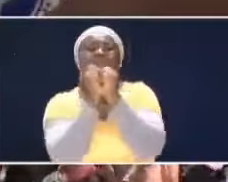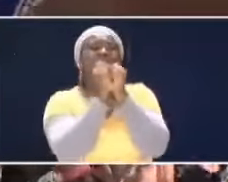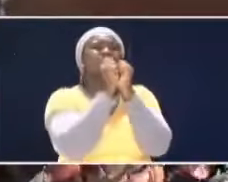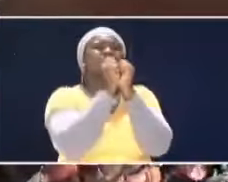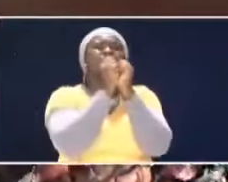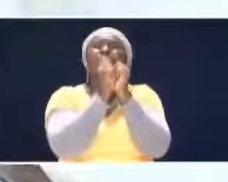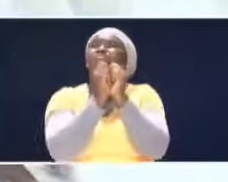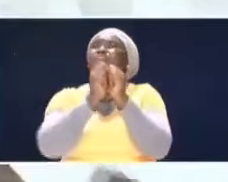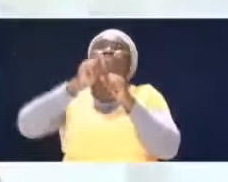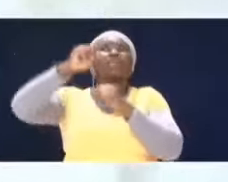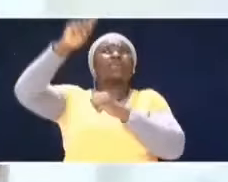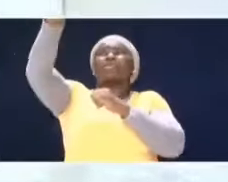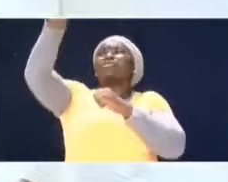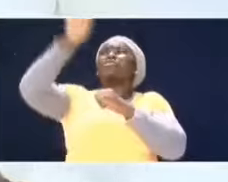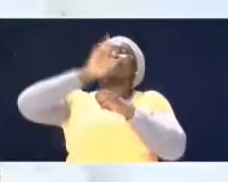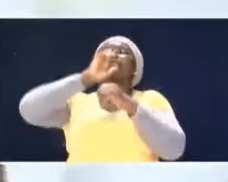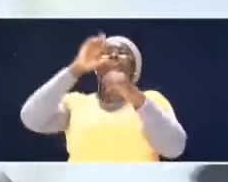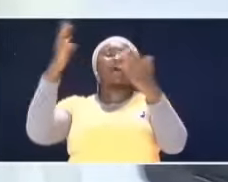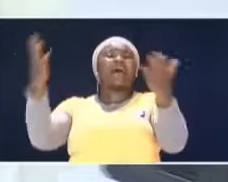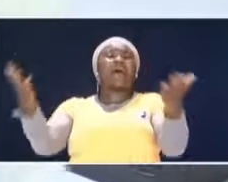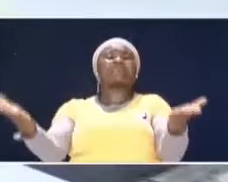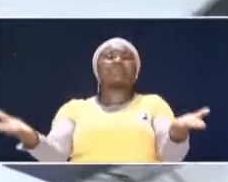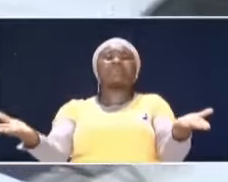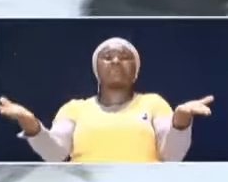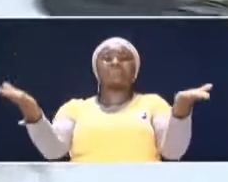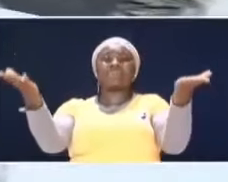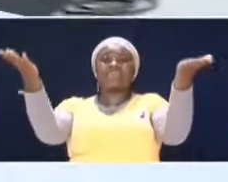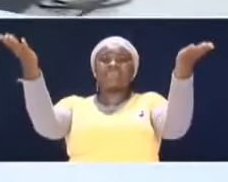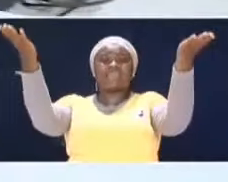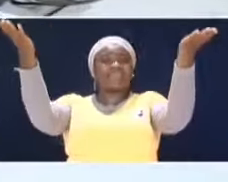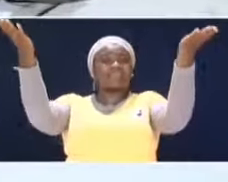You are the risen King. You are the